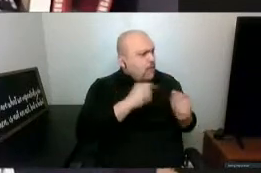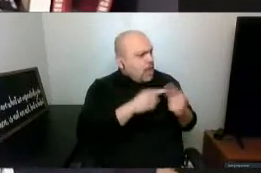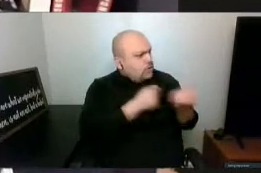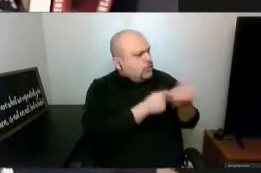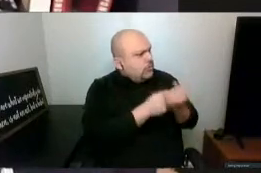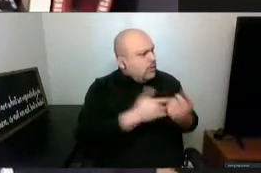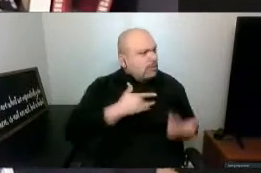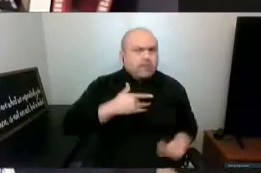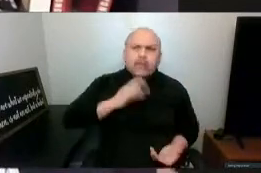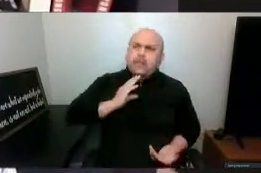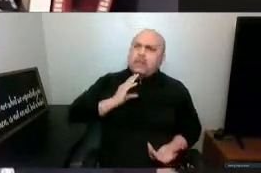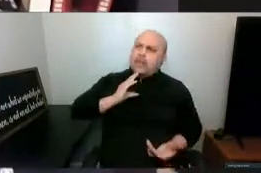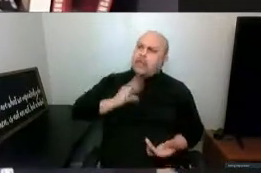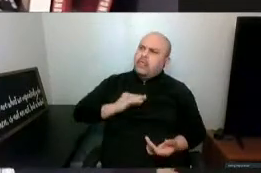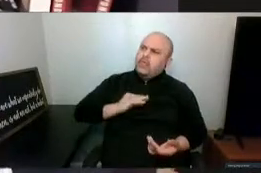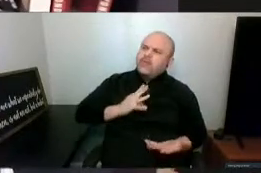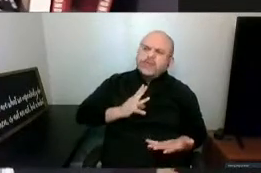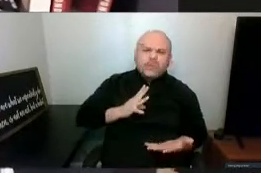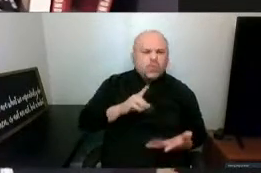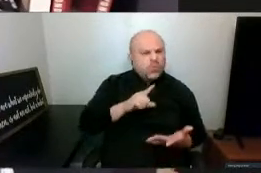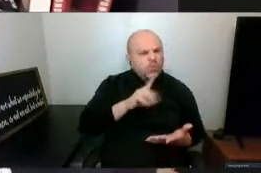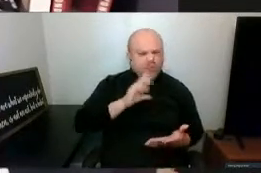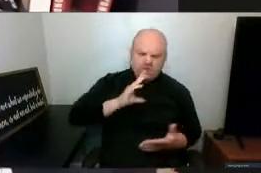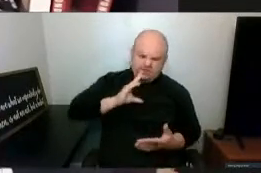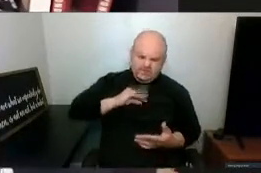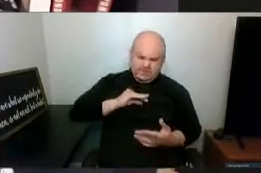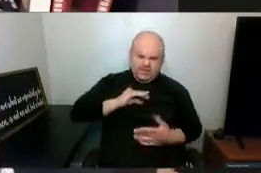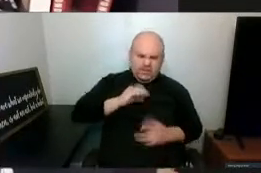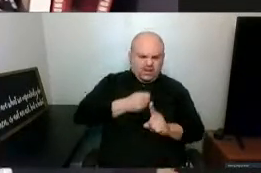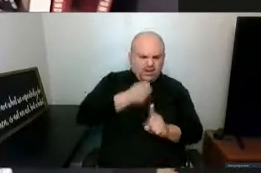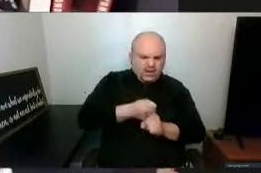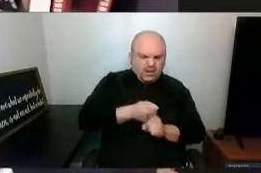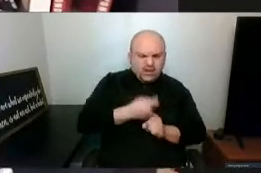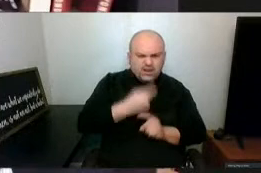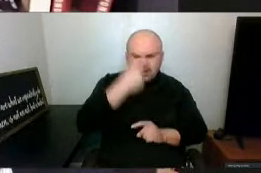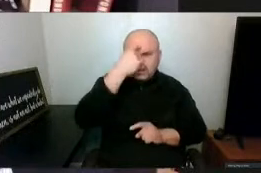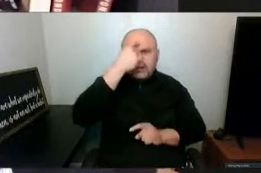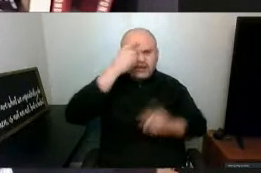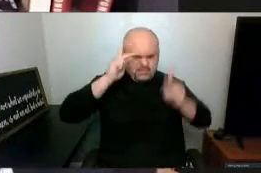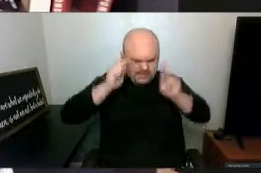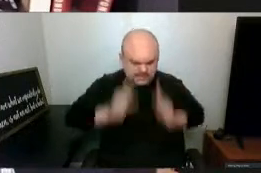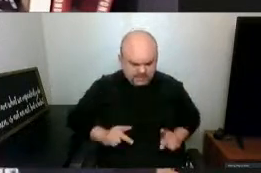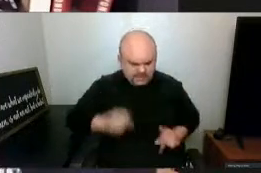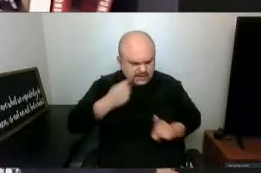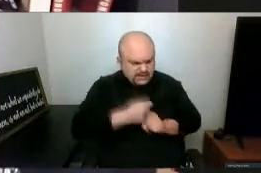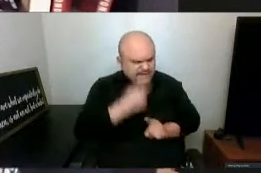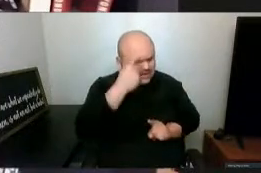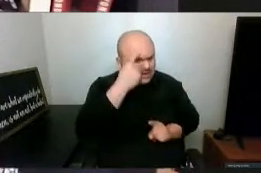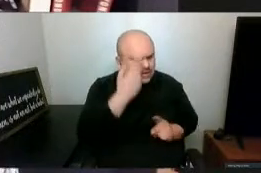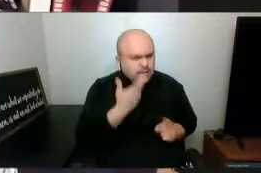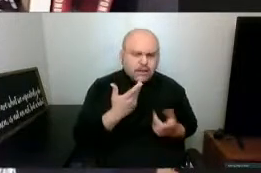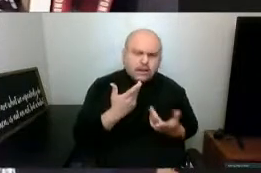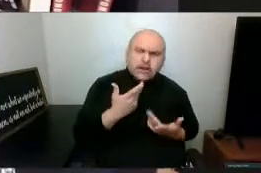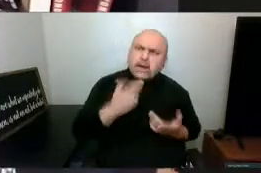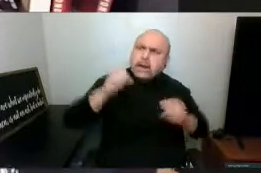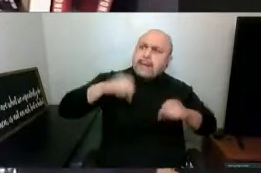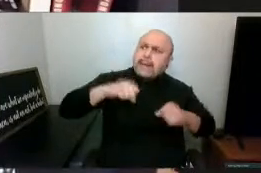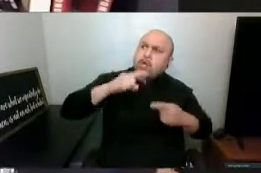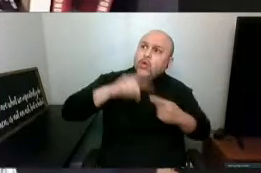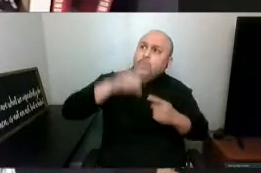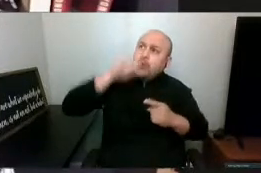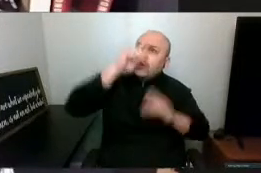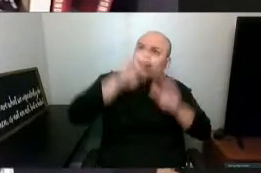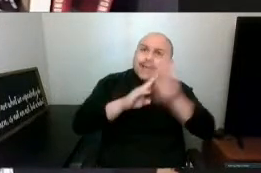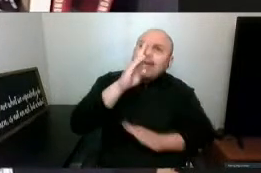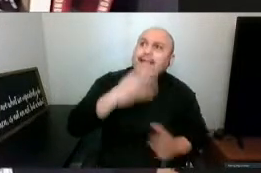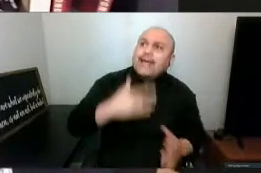immediately that impacts their agency, their self-agency, their ability to feel resilient